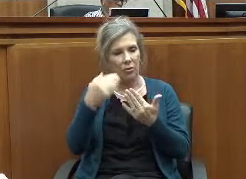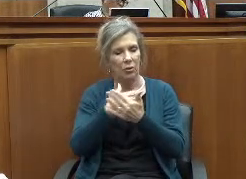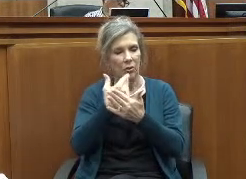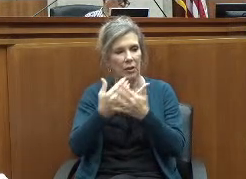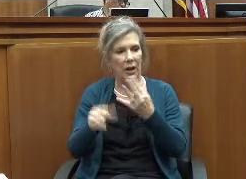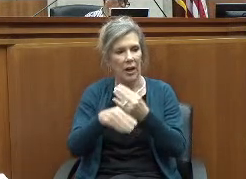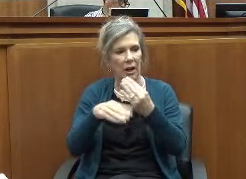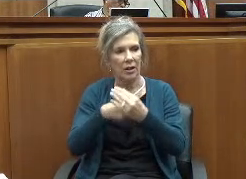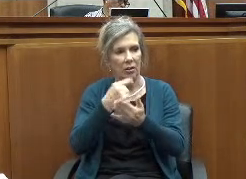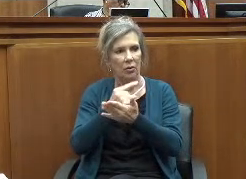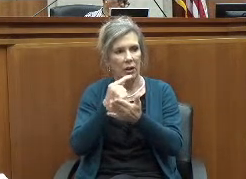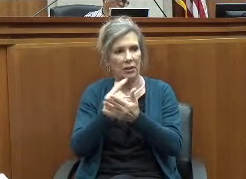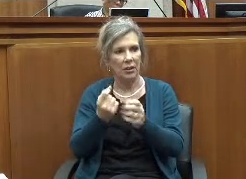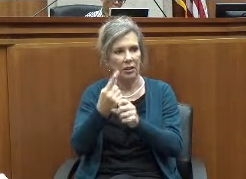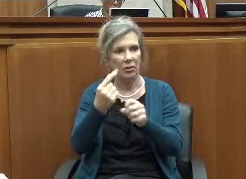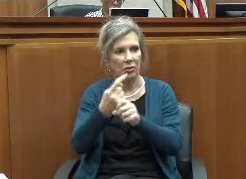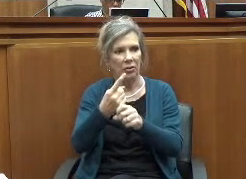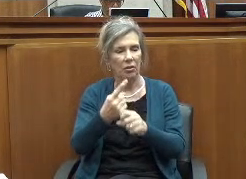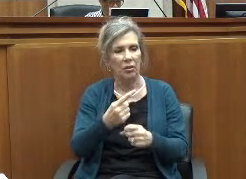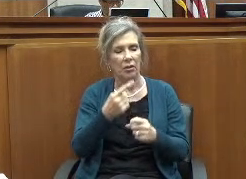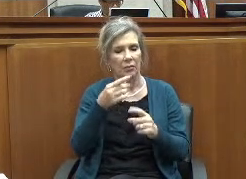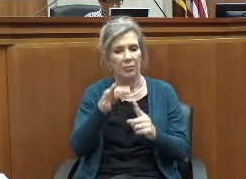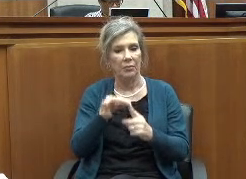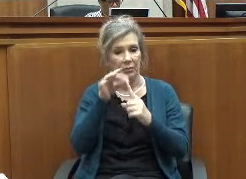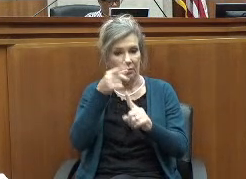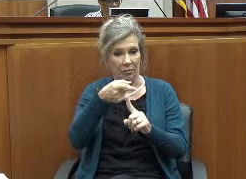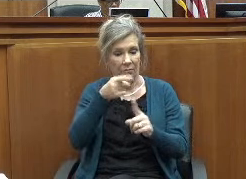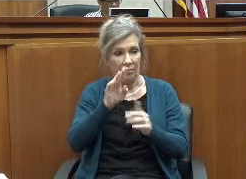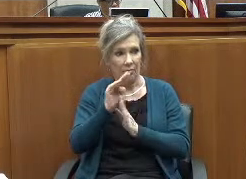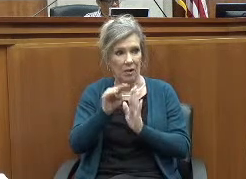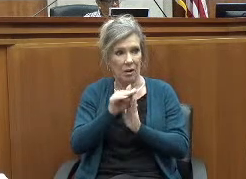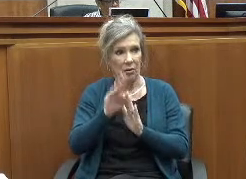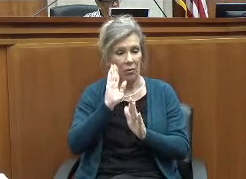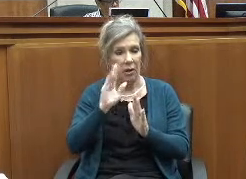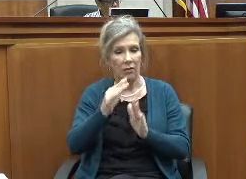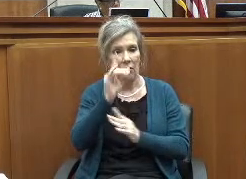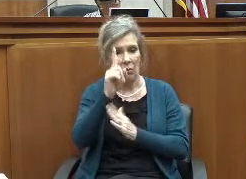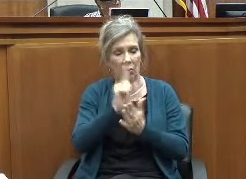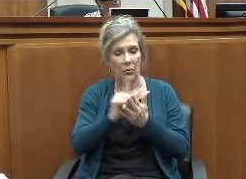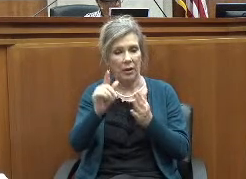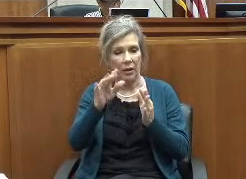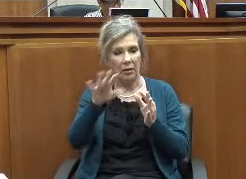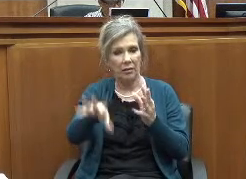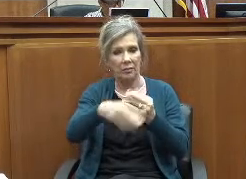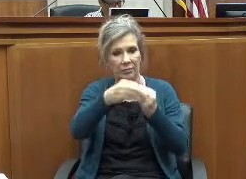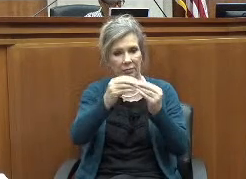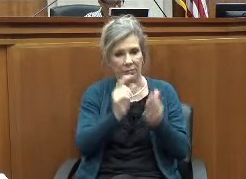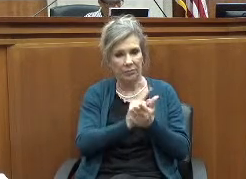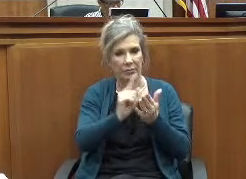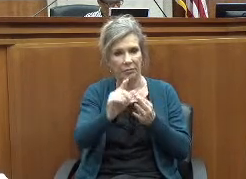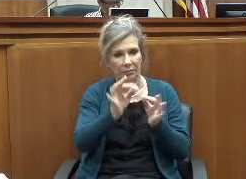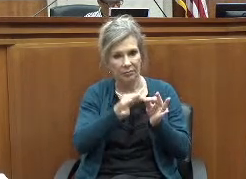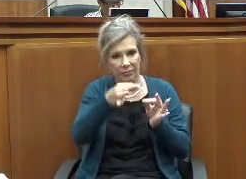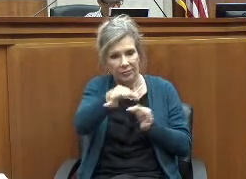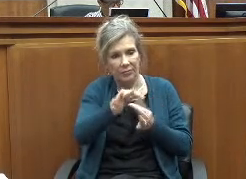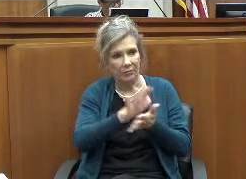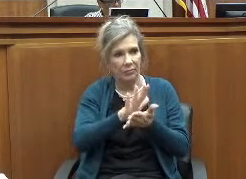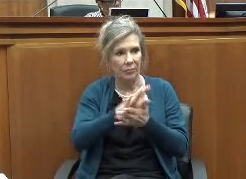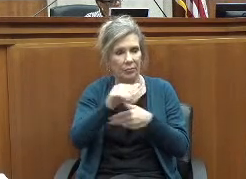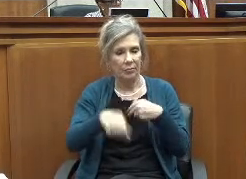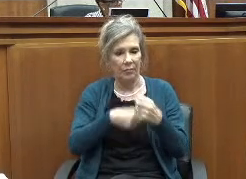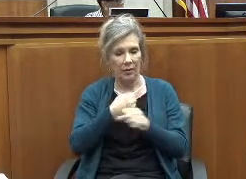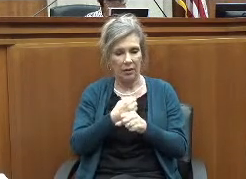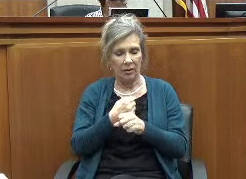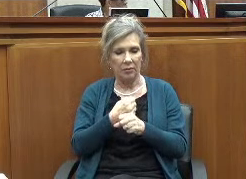for middle school. Unique to this model, LACA will also have a 1-week extended school year. During C week, Students making adequate